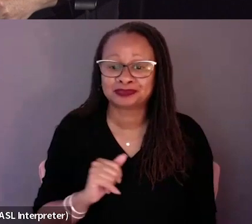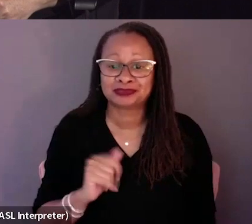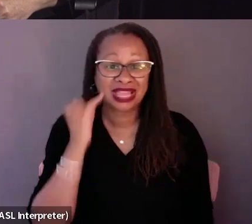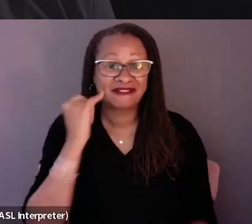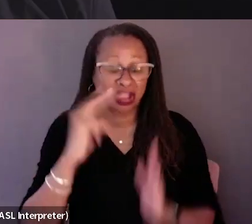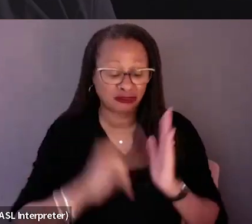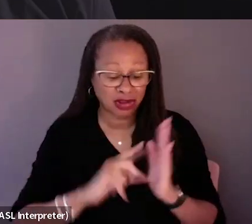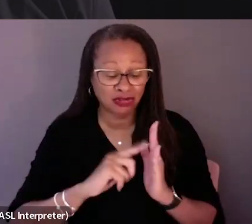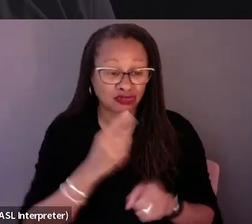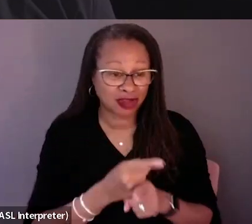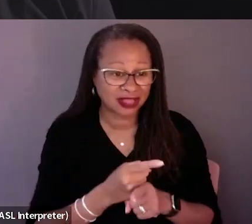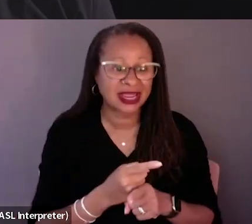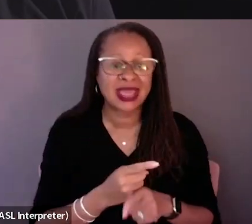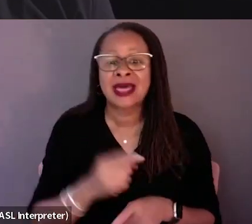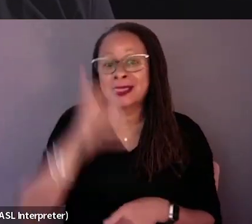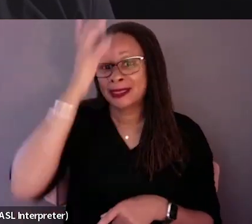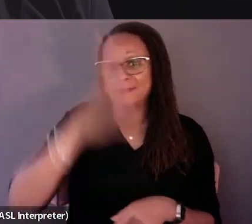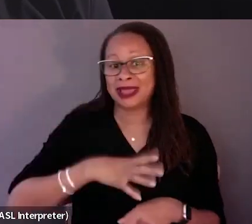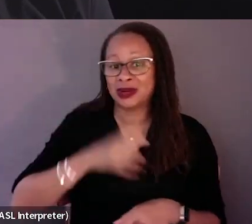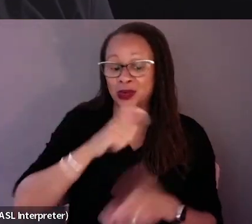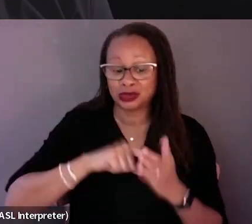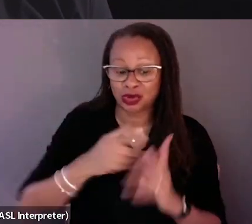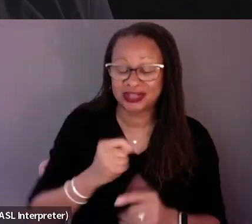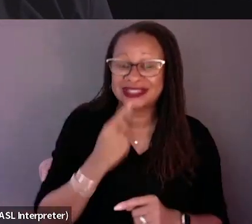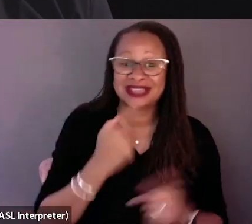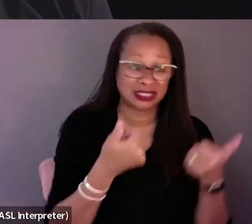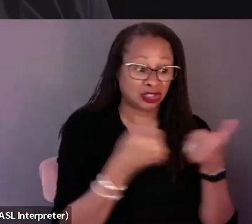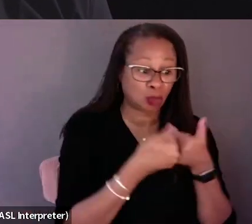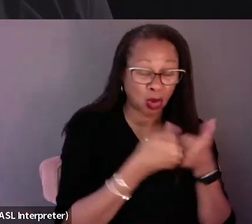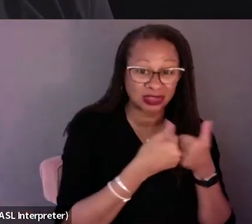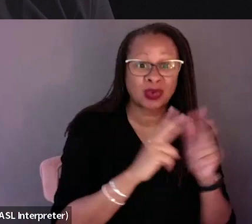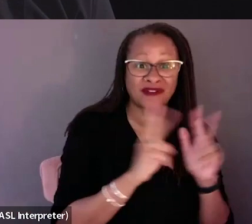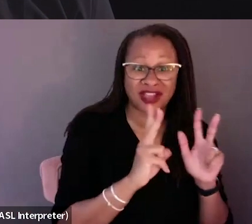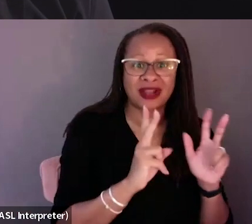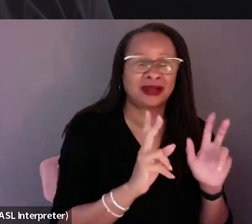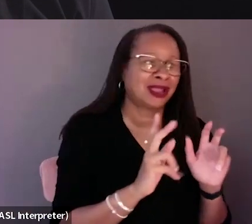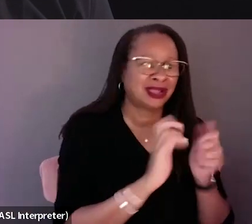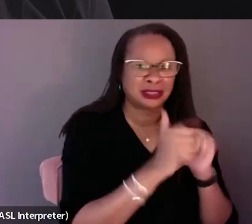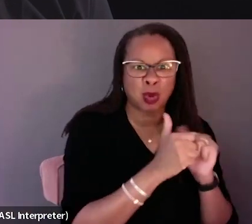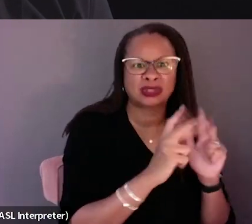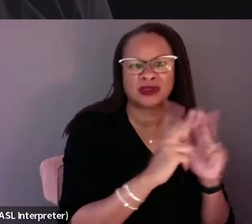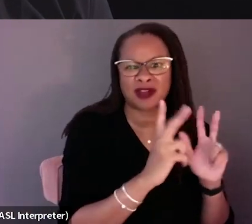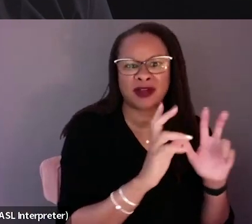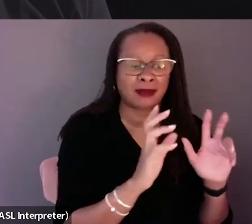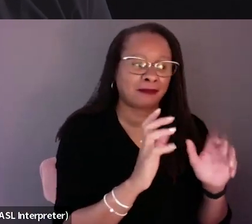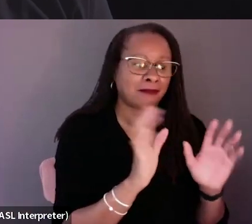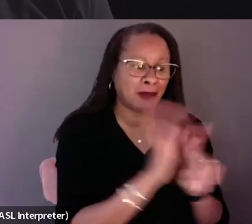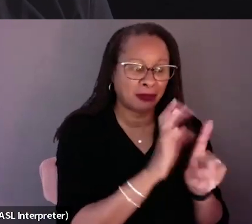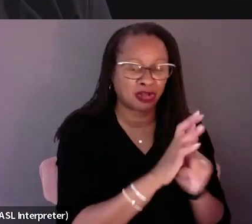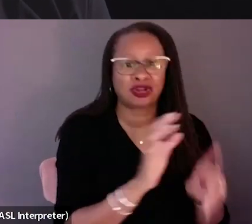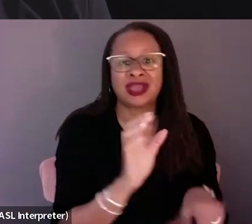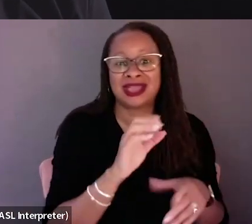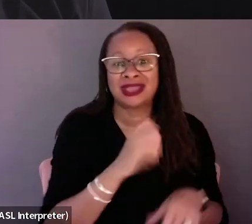began it was sort of reacting to the fact that sports in general were super popular in Poland. Meanwhile, a romantic figure like Chopin,